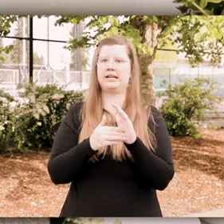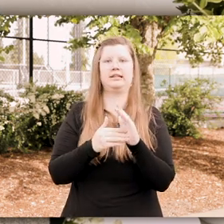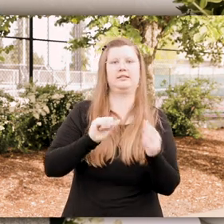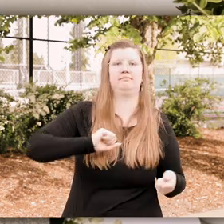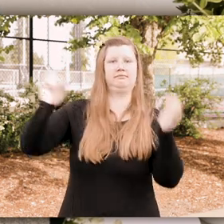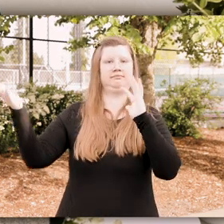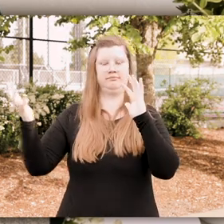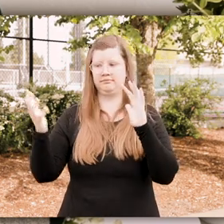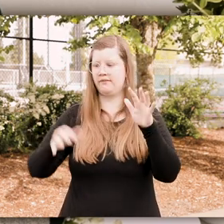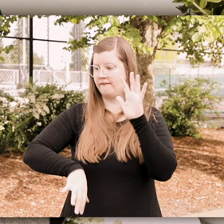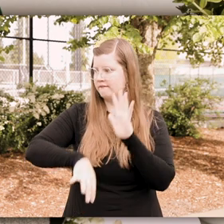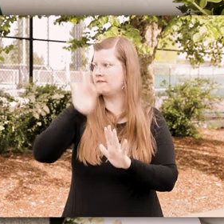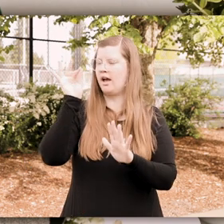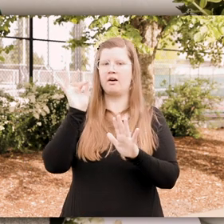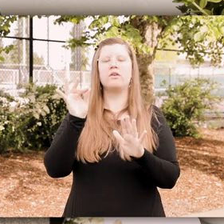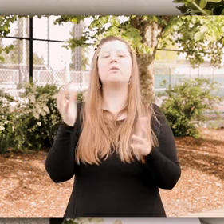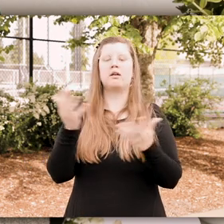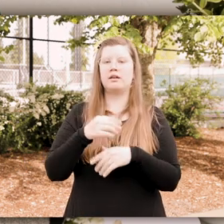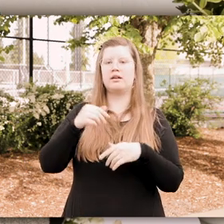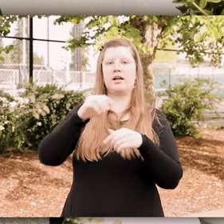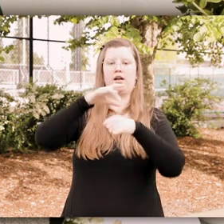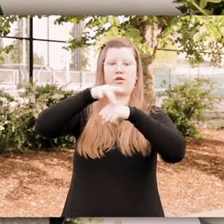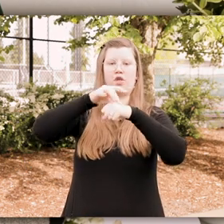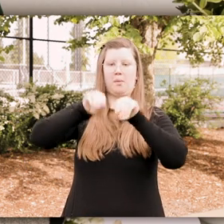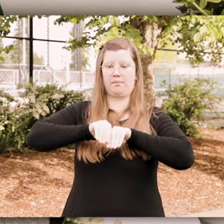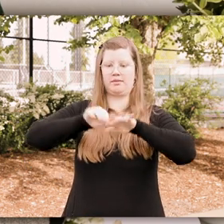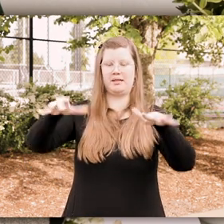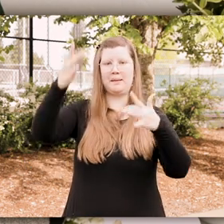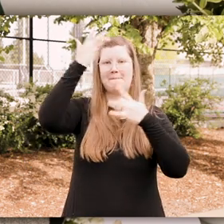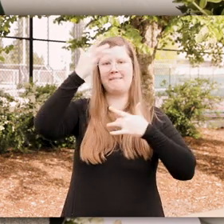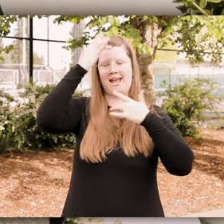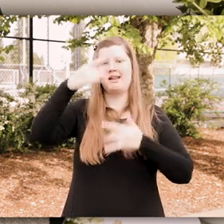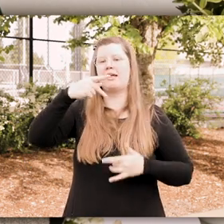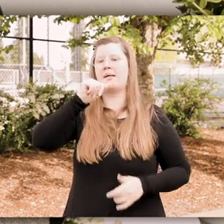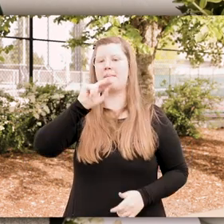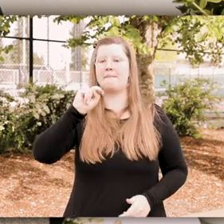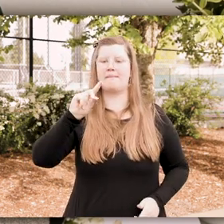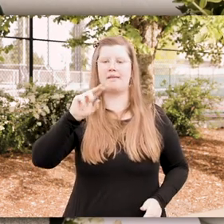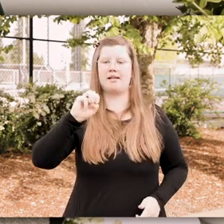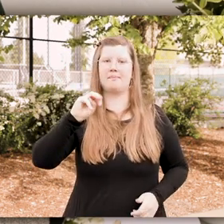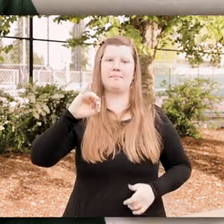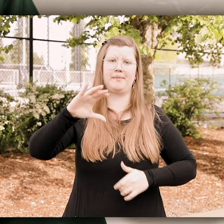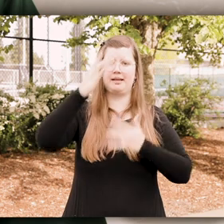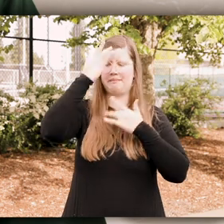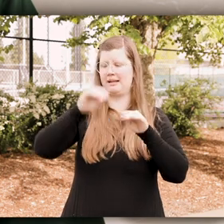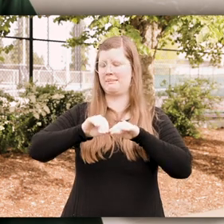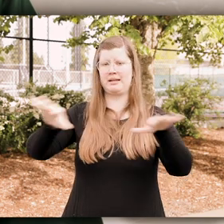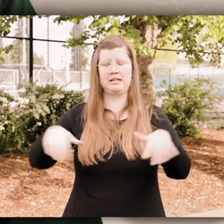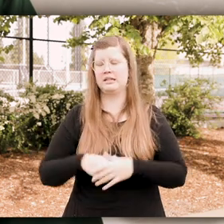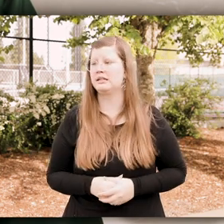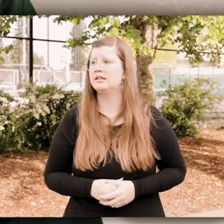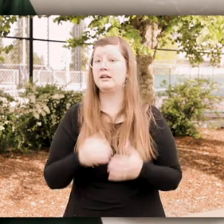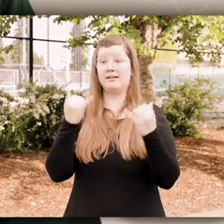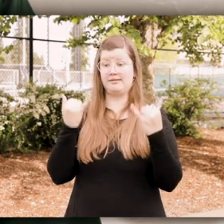ourselves in the middle of a global pandemic. Our glorious final days of high school were replaced by fear, solitude, and uncertainty. Rather